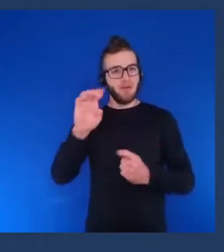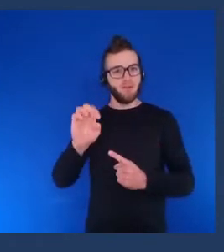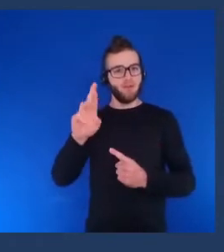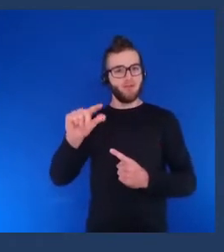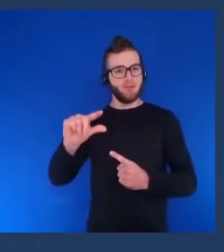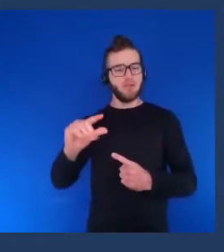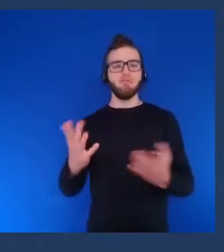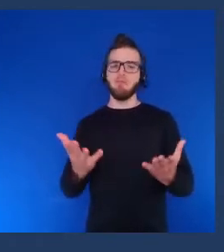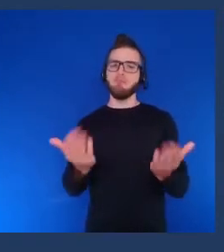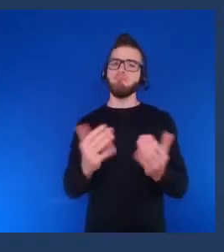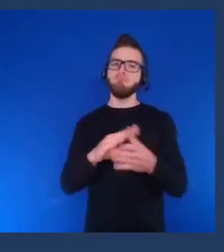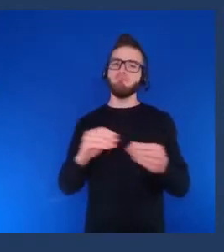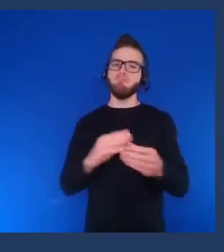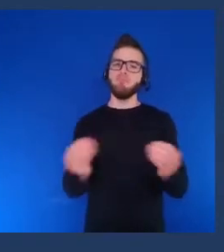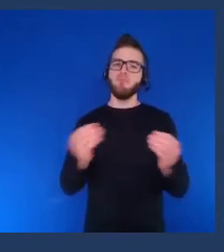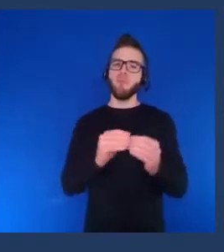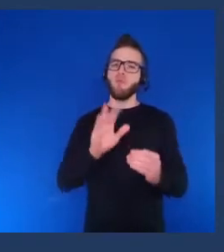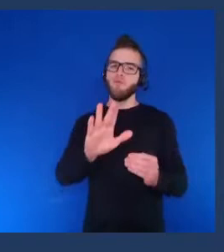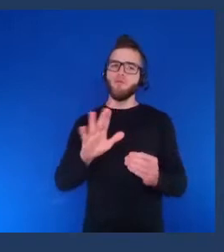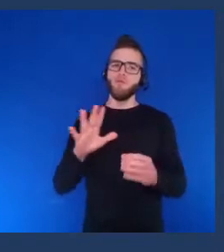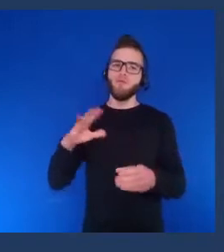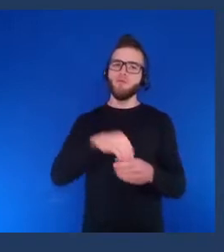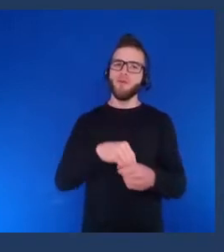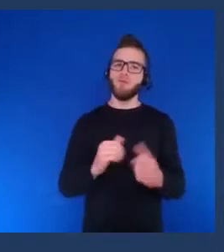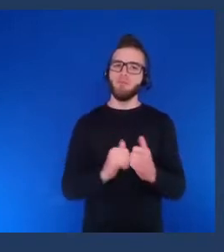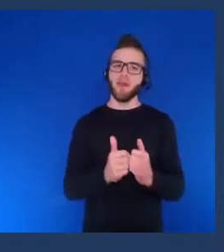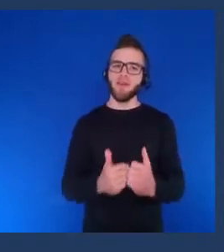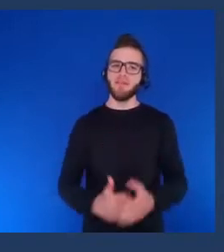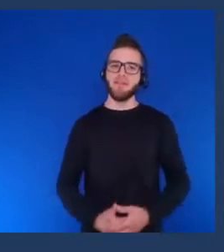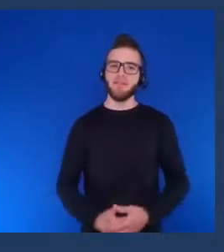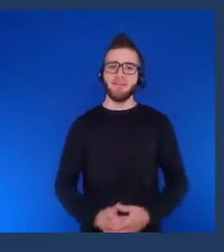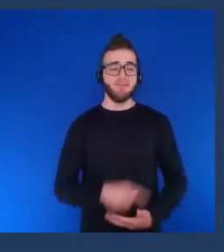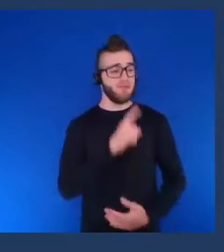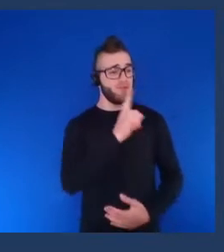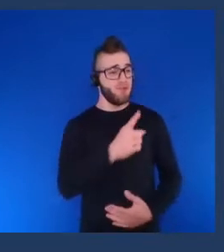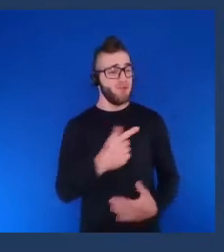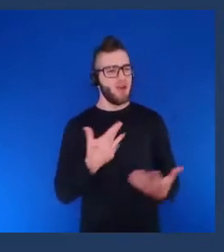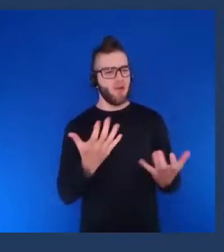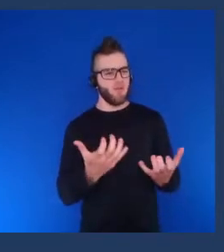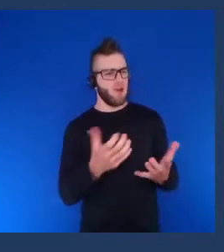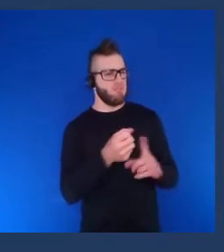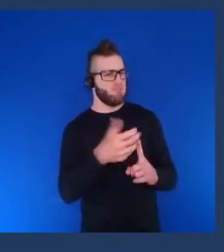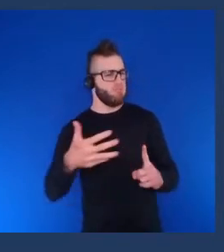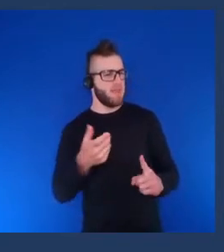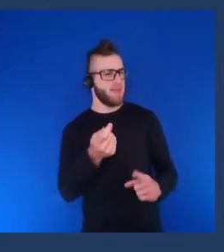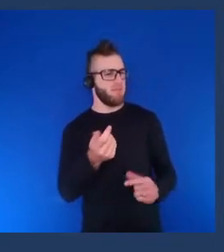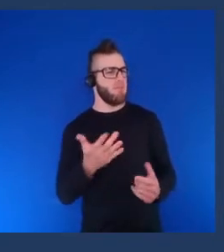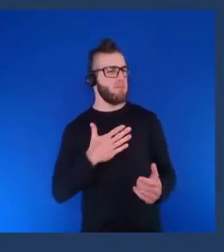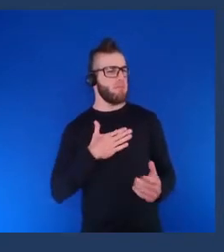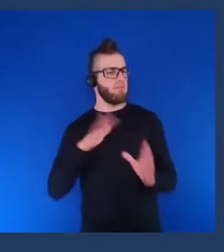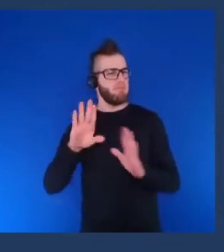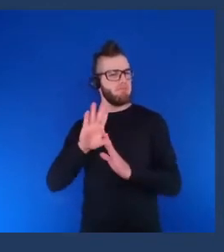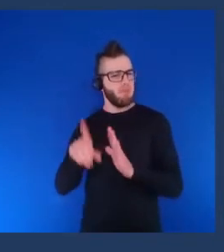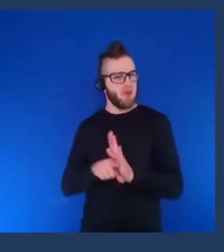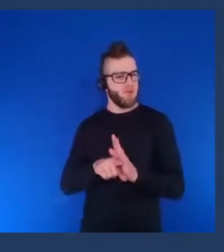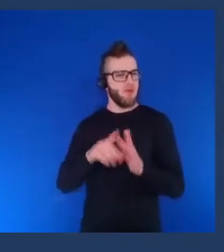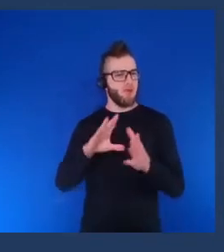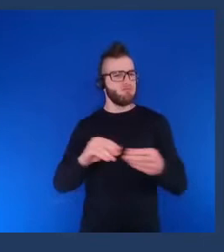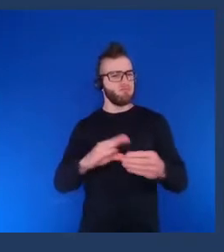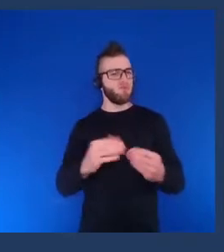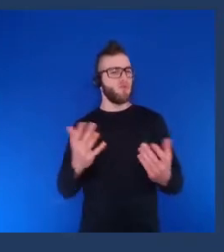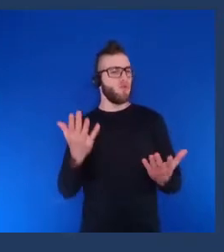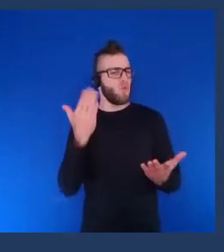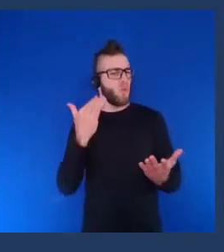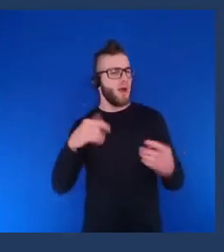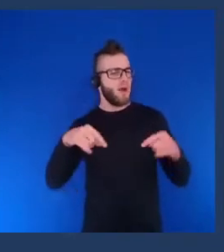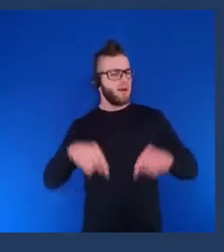with the community. Yeah, if I could just, dive even a little bit more into my background, it'll give you some more color to why this matters so much